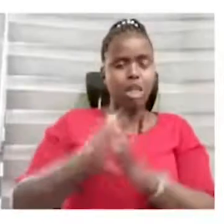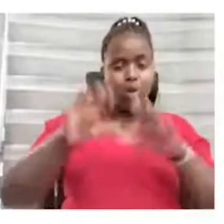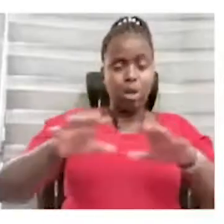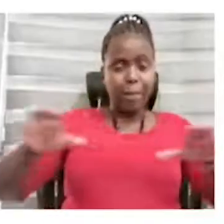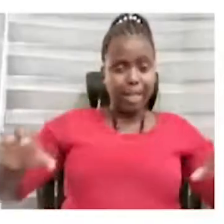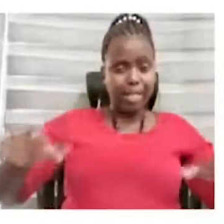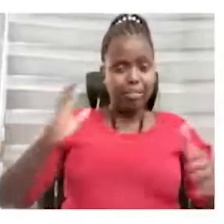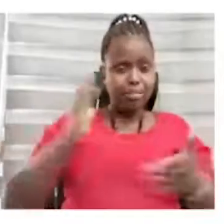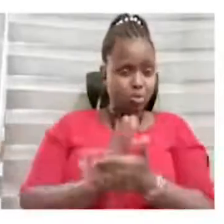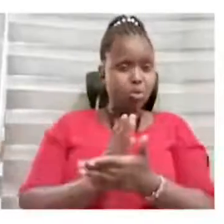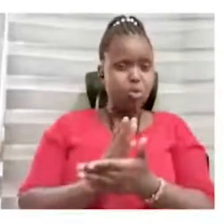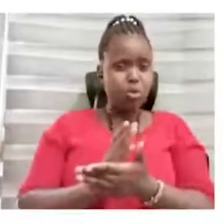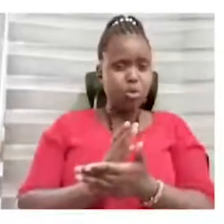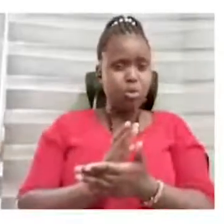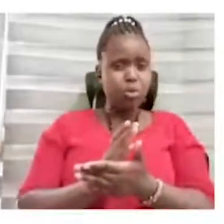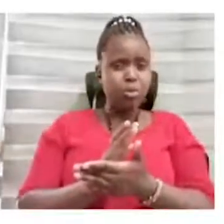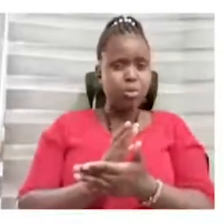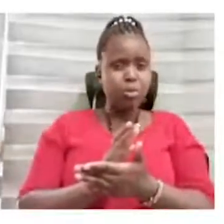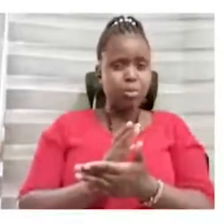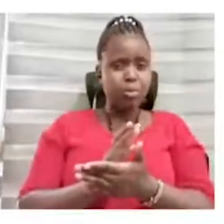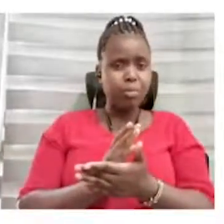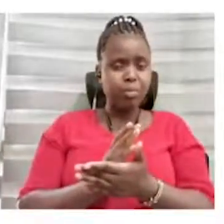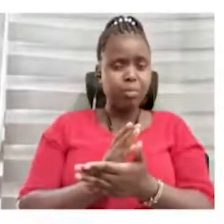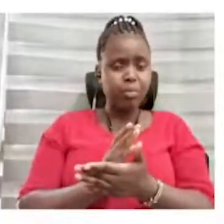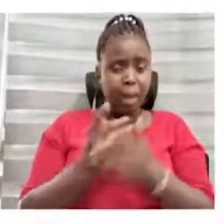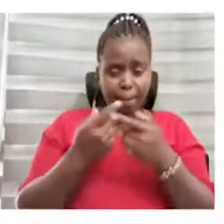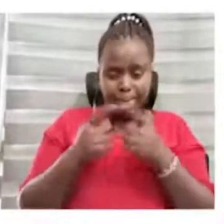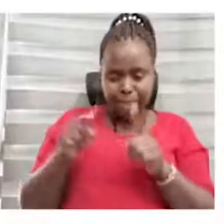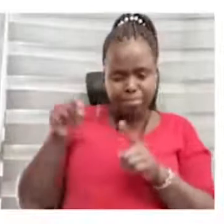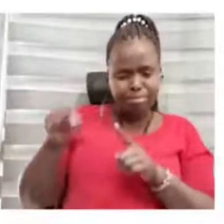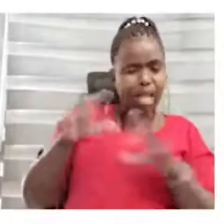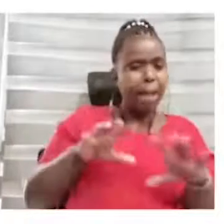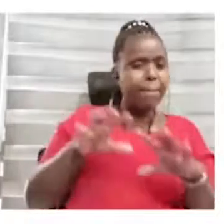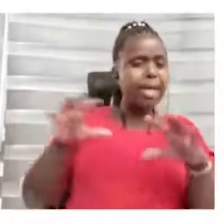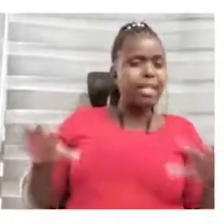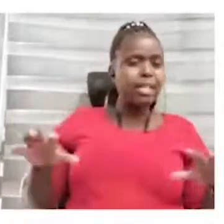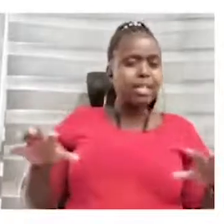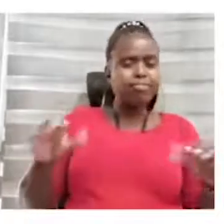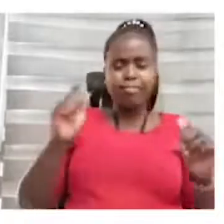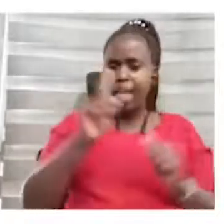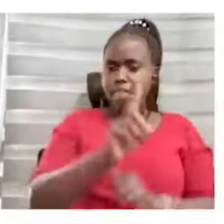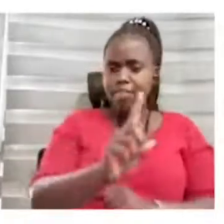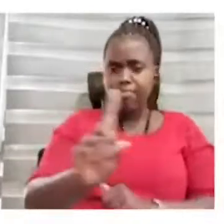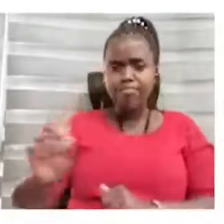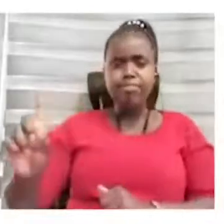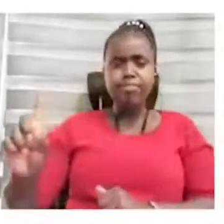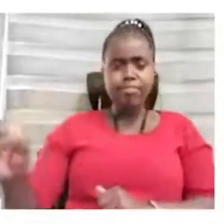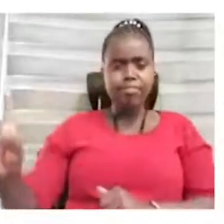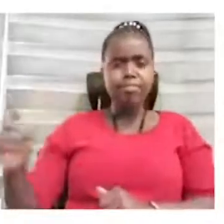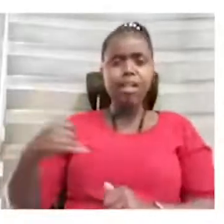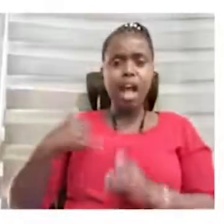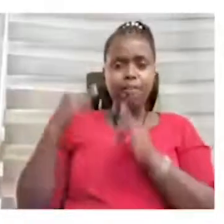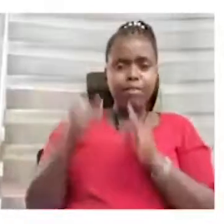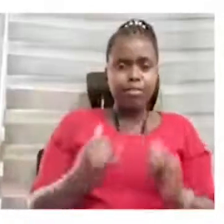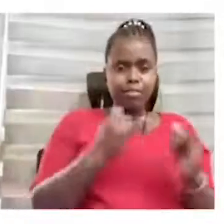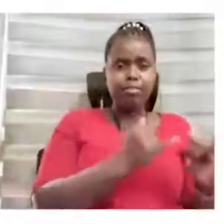it's also the market of everybody that those individuals interact with. It's their families, it's their friends,